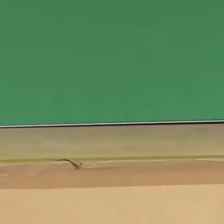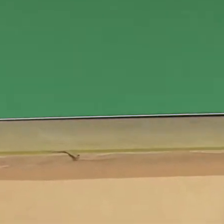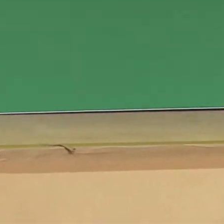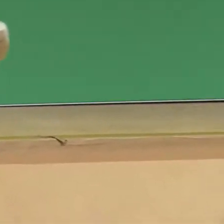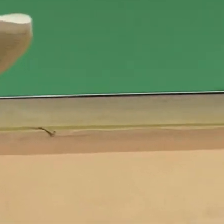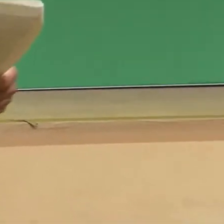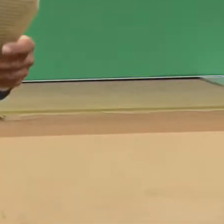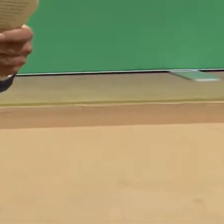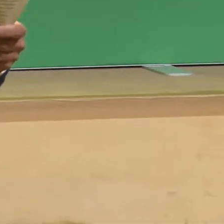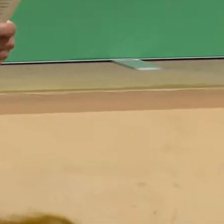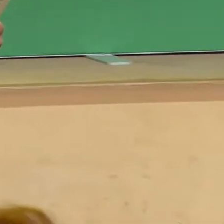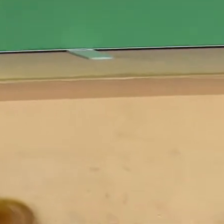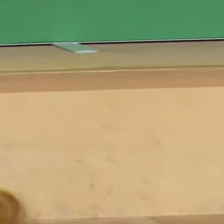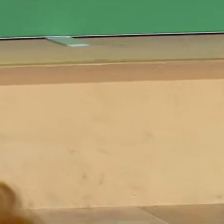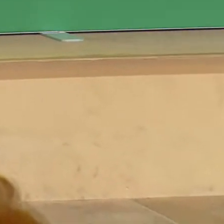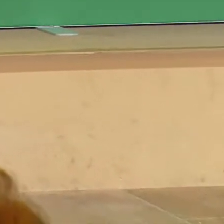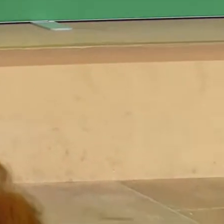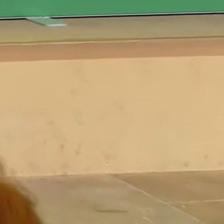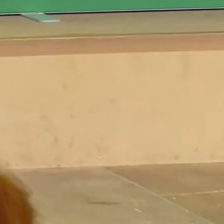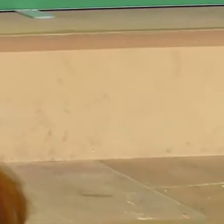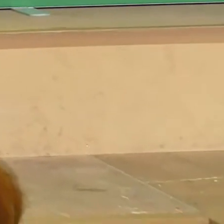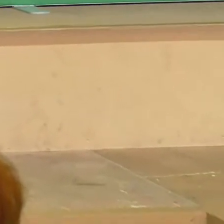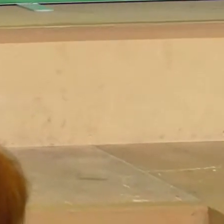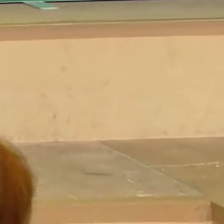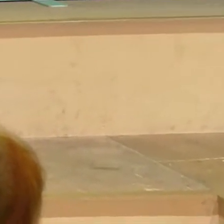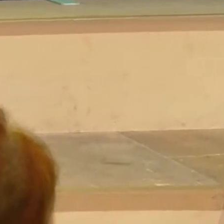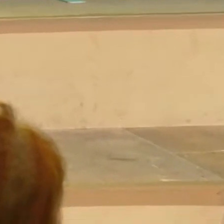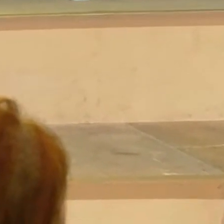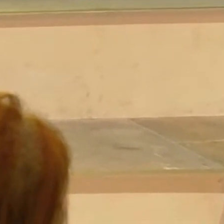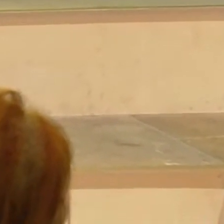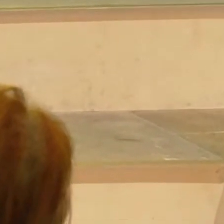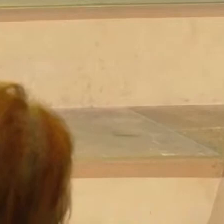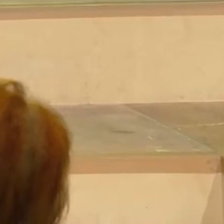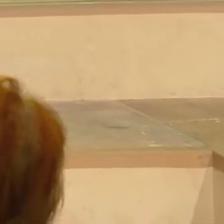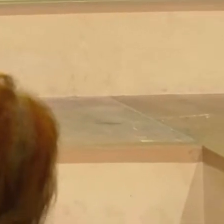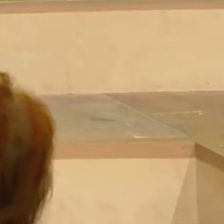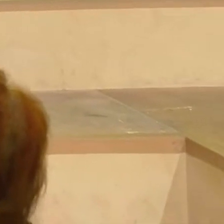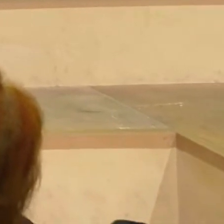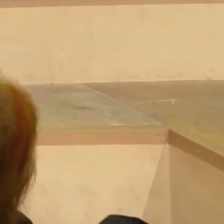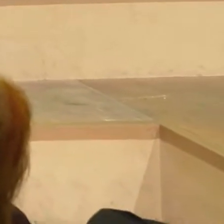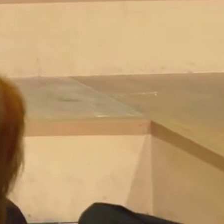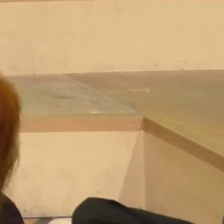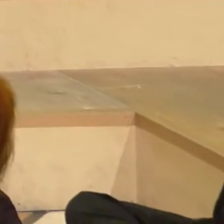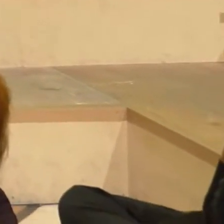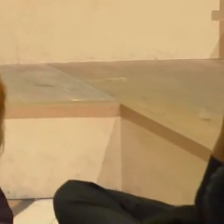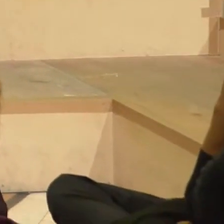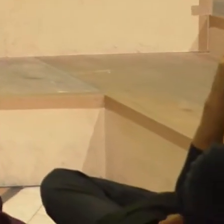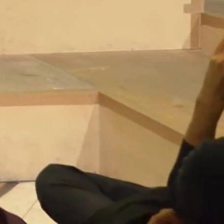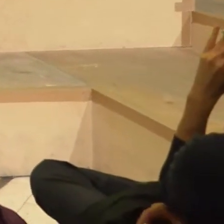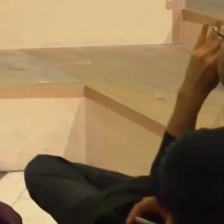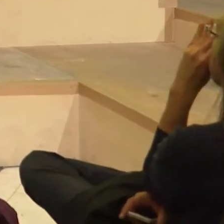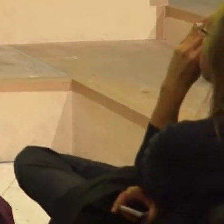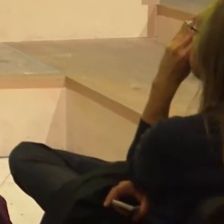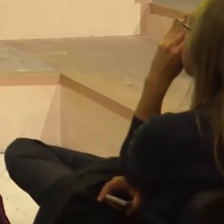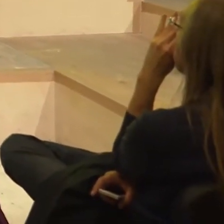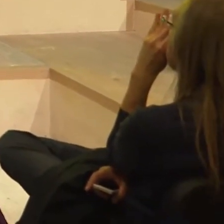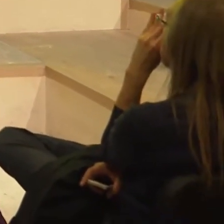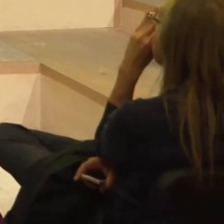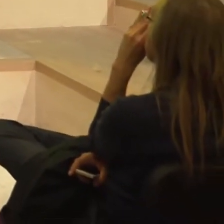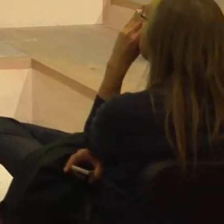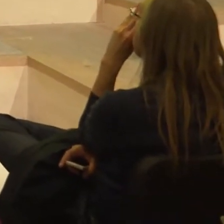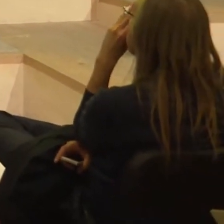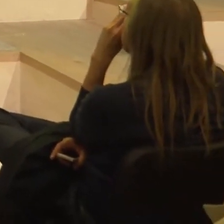It's an appeal conscious of the fact that we need each other to live. Friends and art as friends in mutual